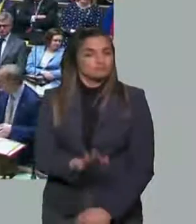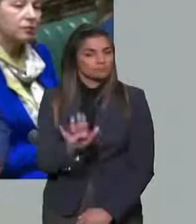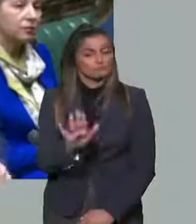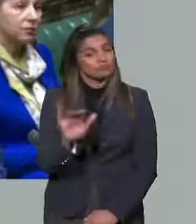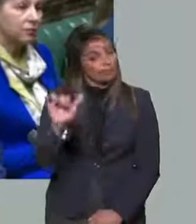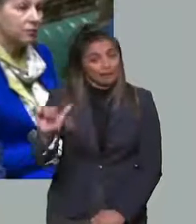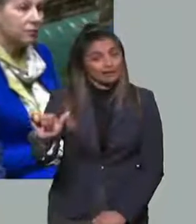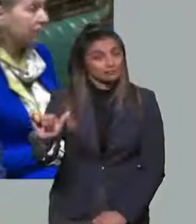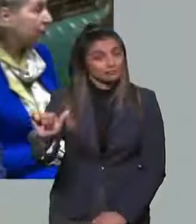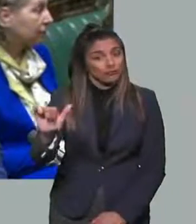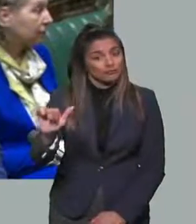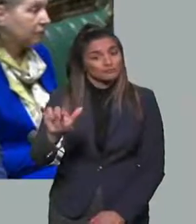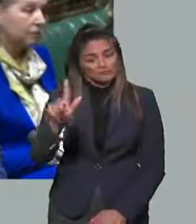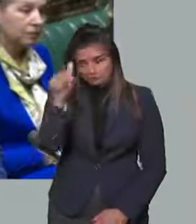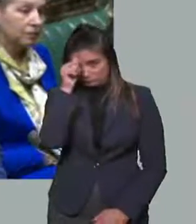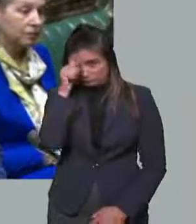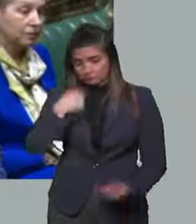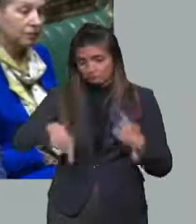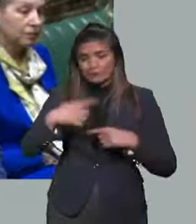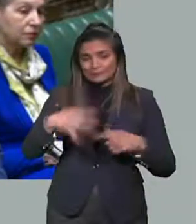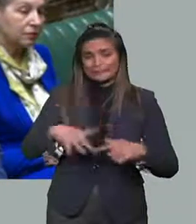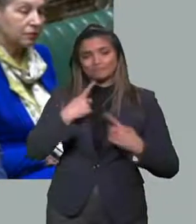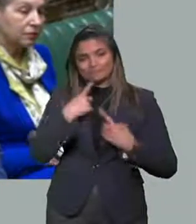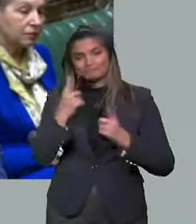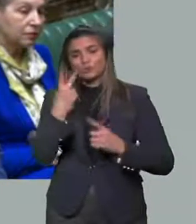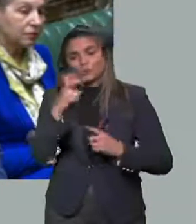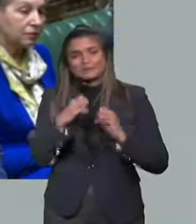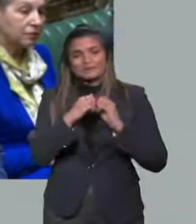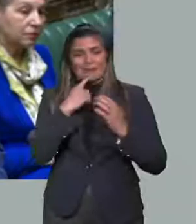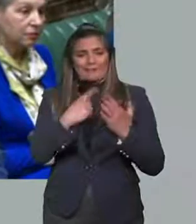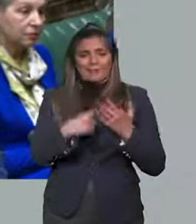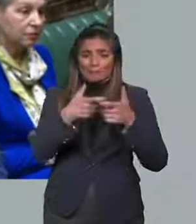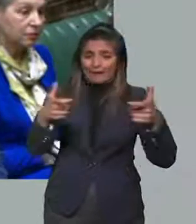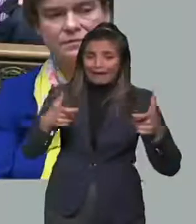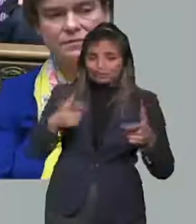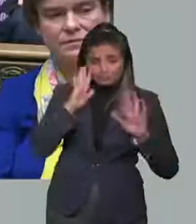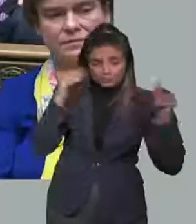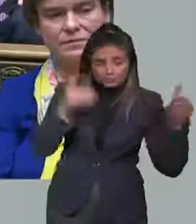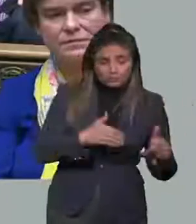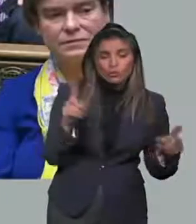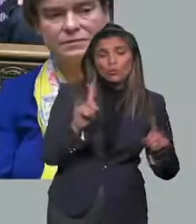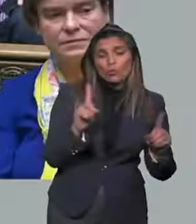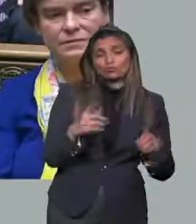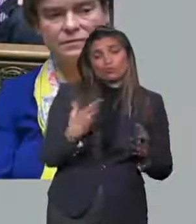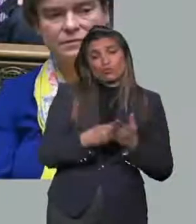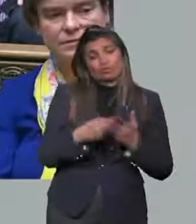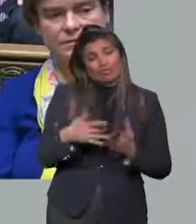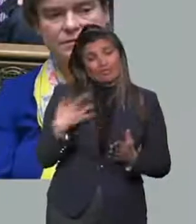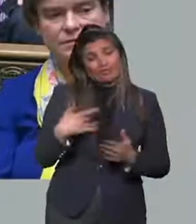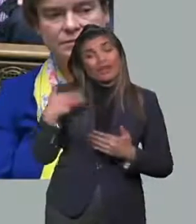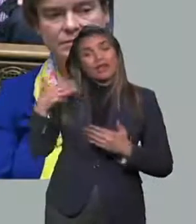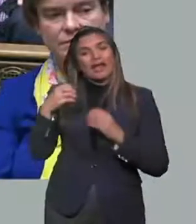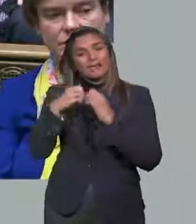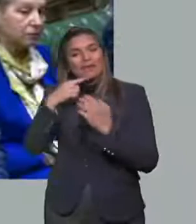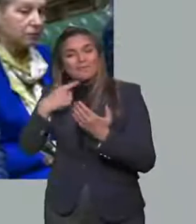He knows that we have got a £20 billion package this year dealing with the cost of living, £9 billion of it focused on energy prices.